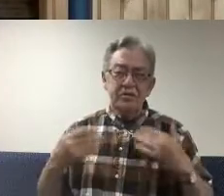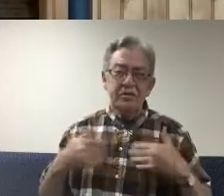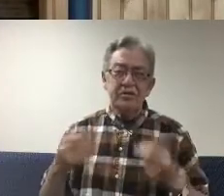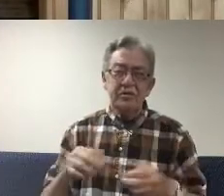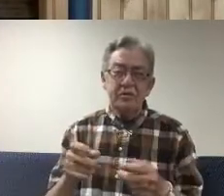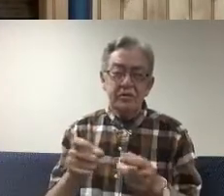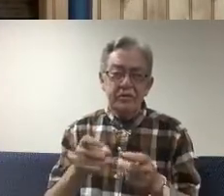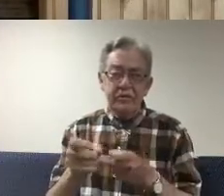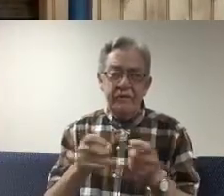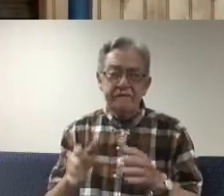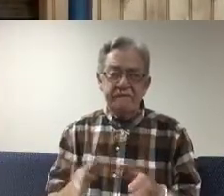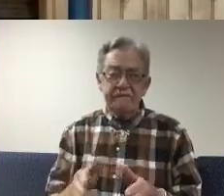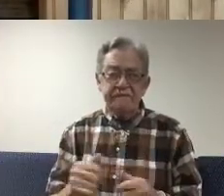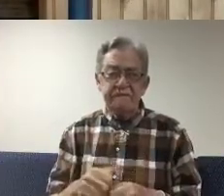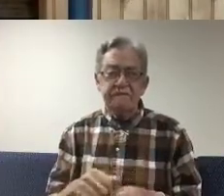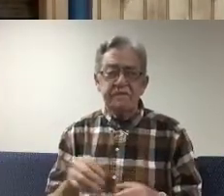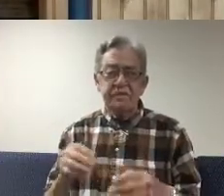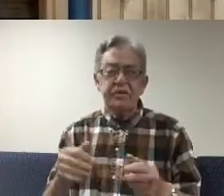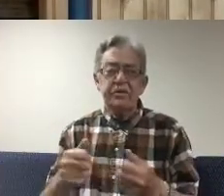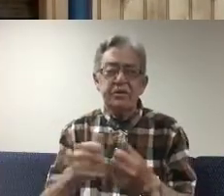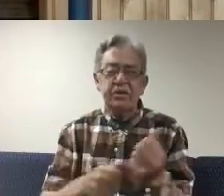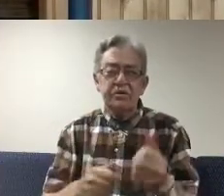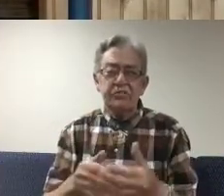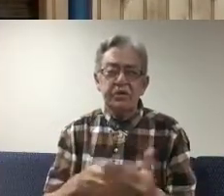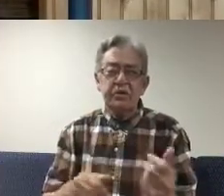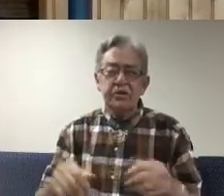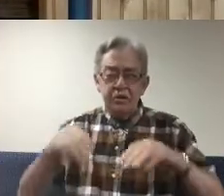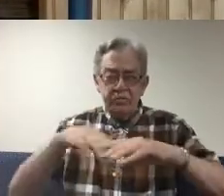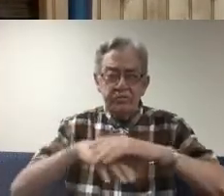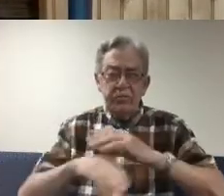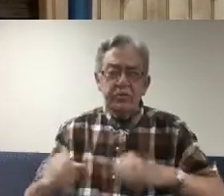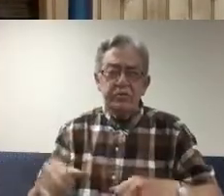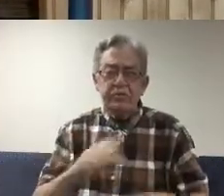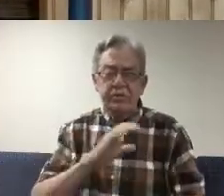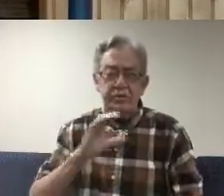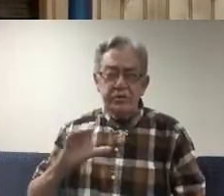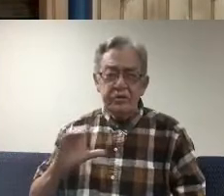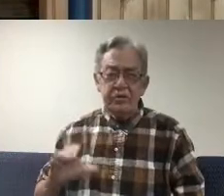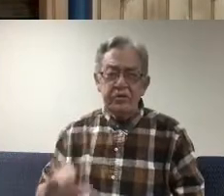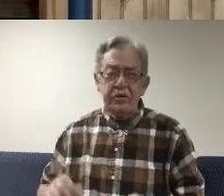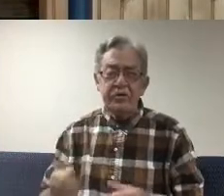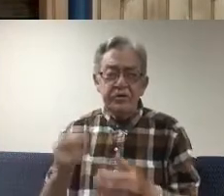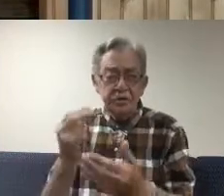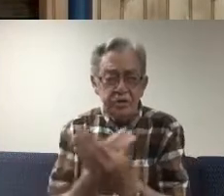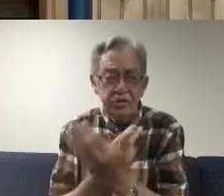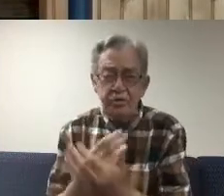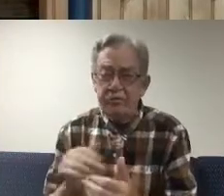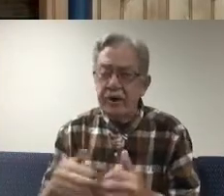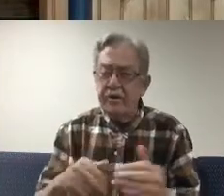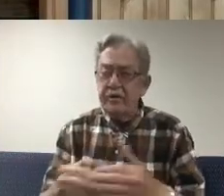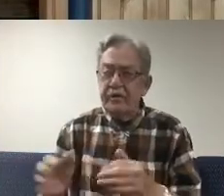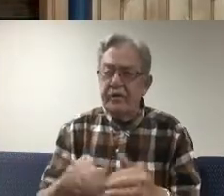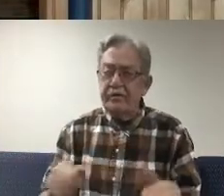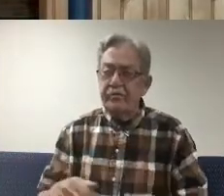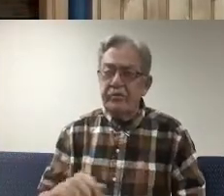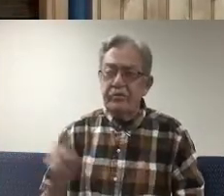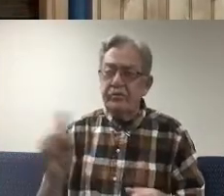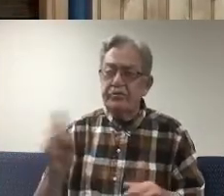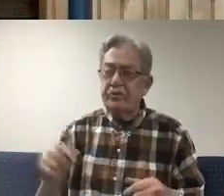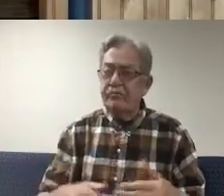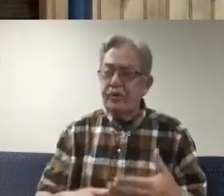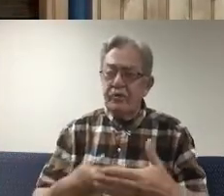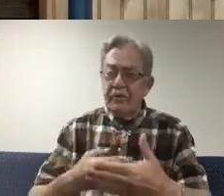natural tendencies. You don't have to be driven by the passions and those bodily desires and those mindful